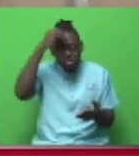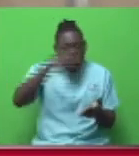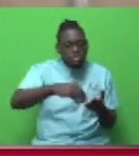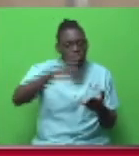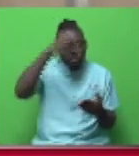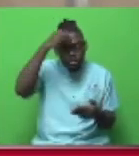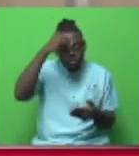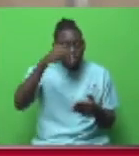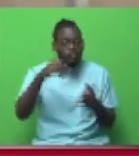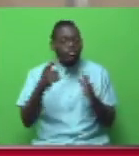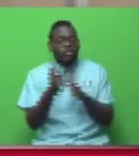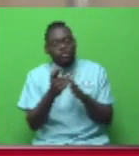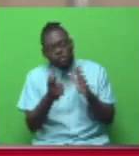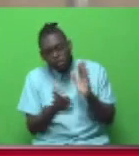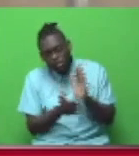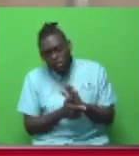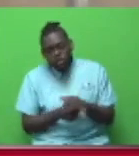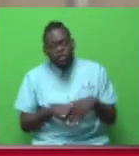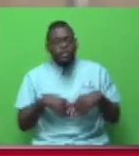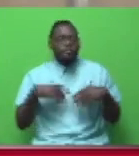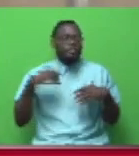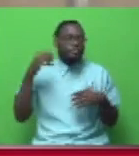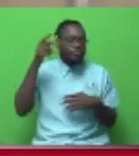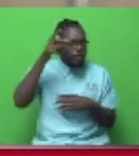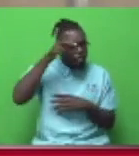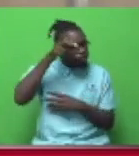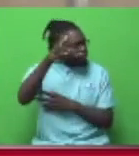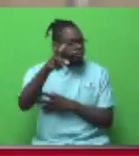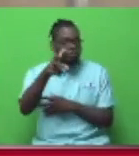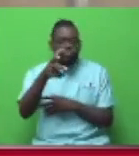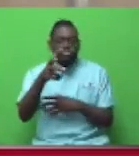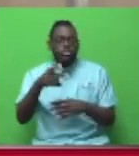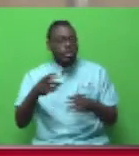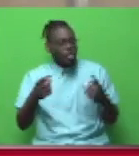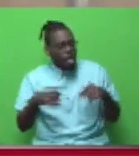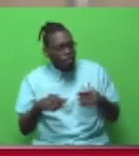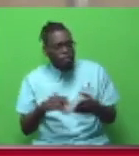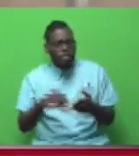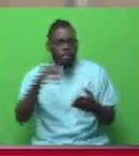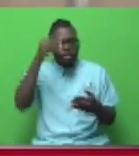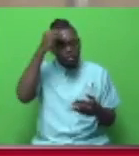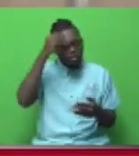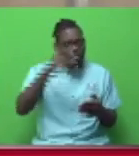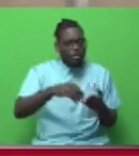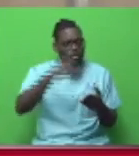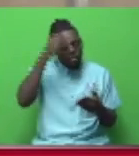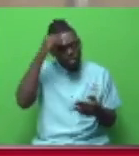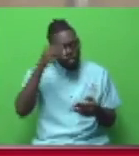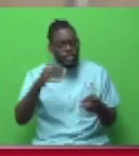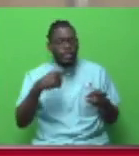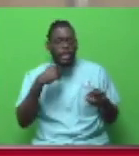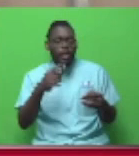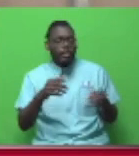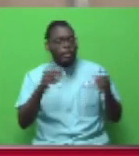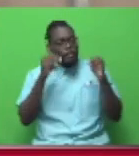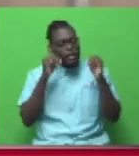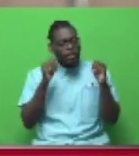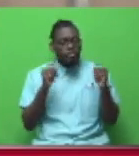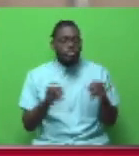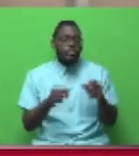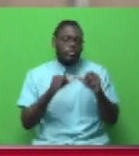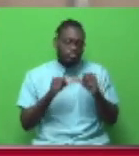within the parameters of the ministry. Mr. Vice President, the ministry continues, the Office of the Attorney General and Ministry